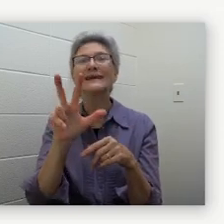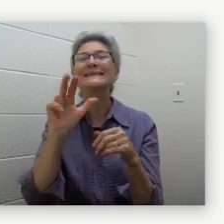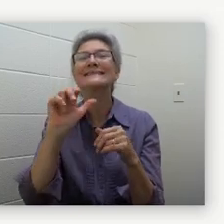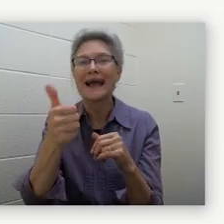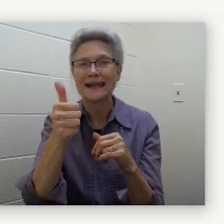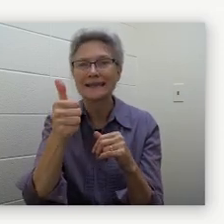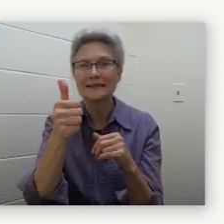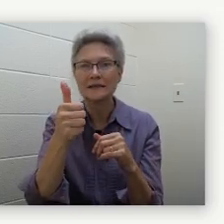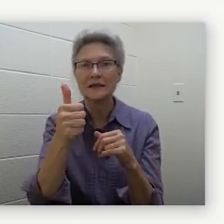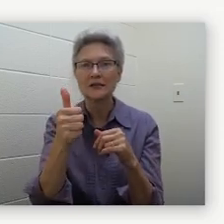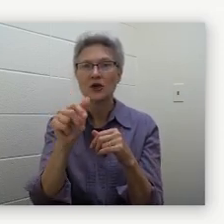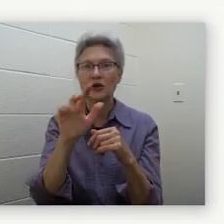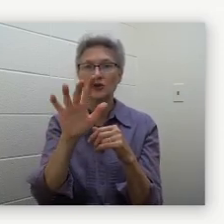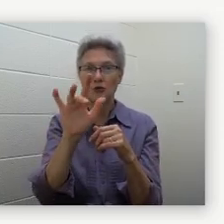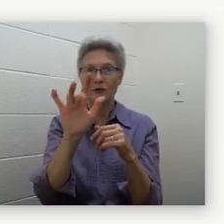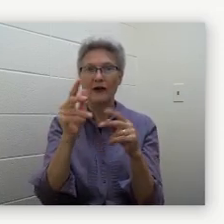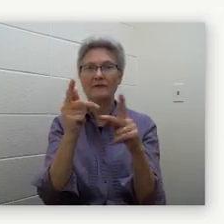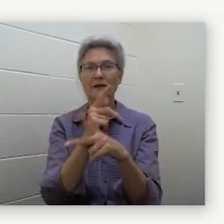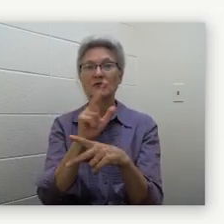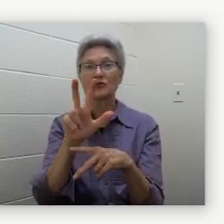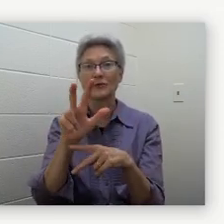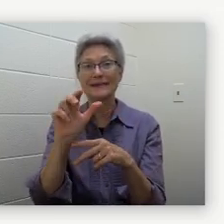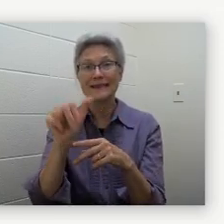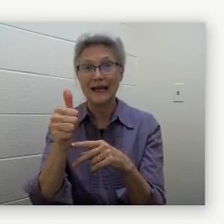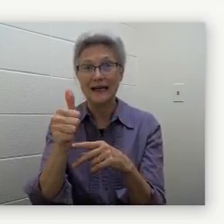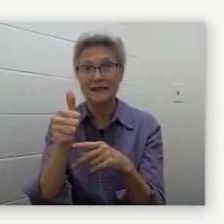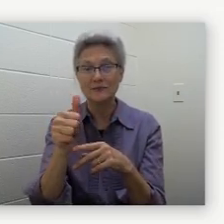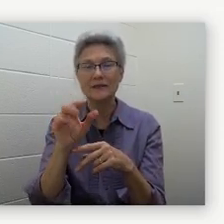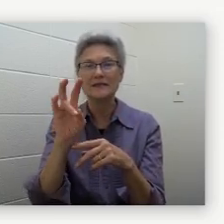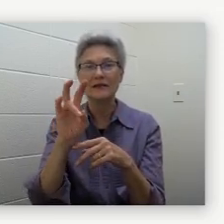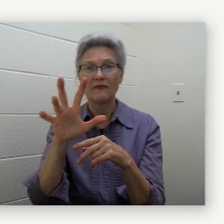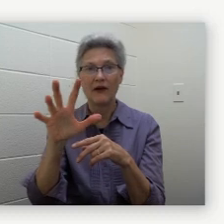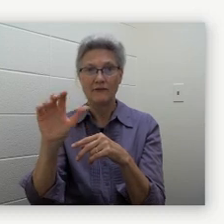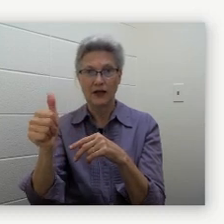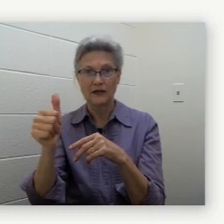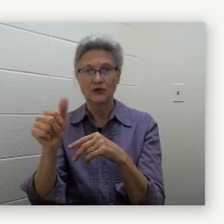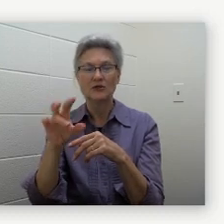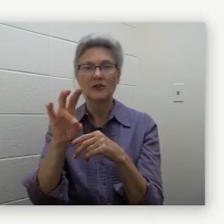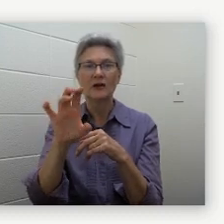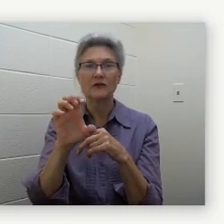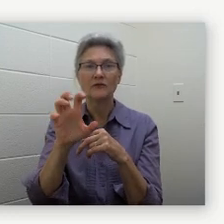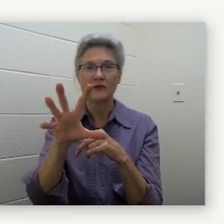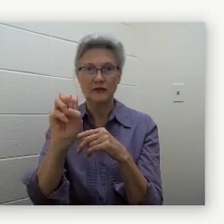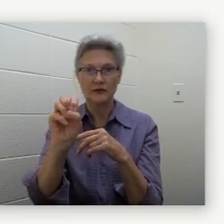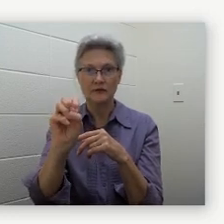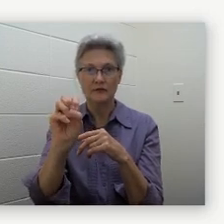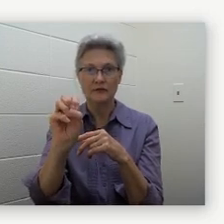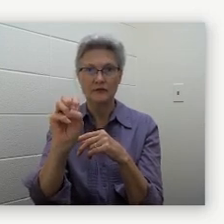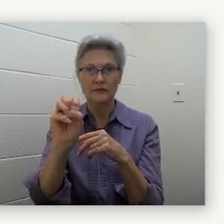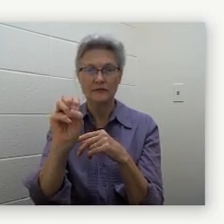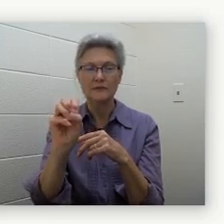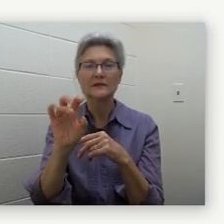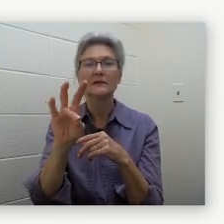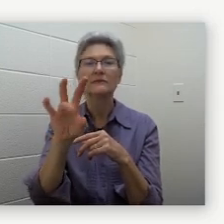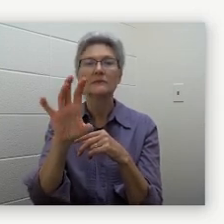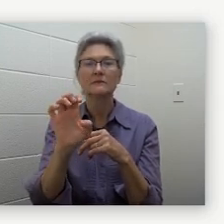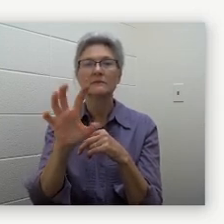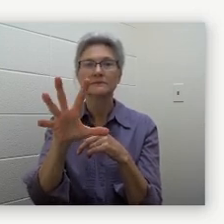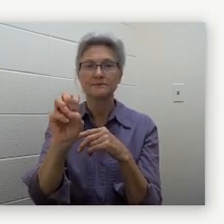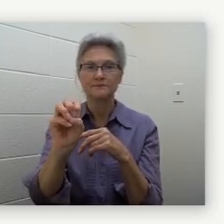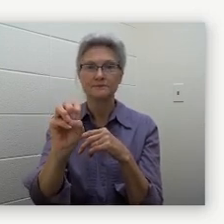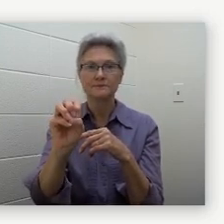tens. So 25 times 3 tens would be 75 tens, or 750. So